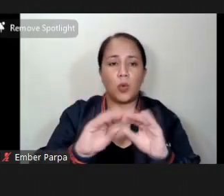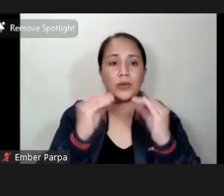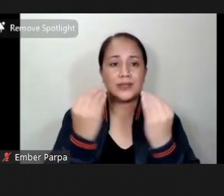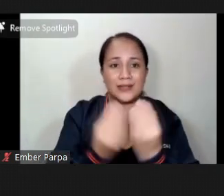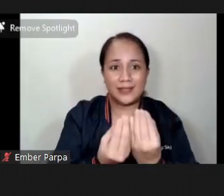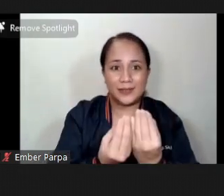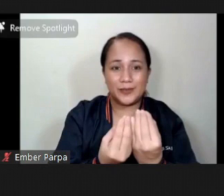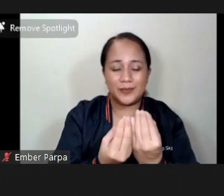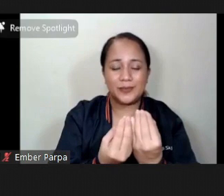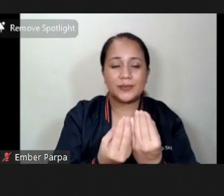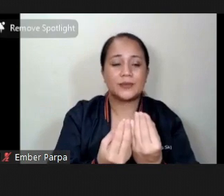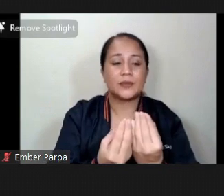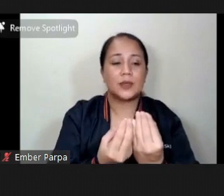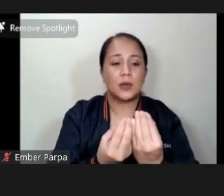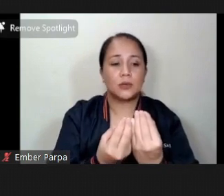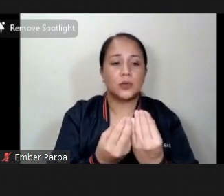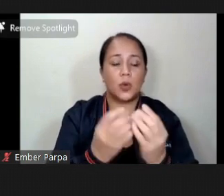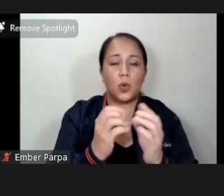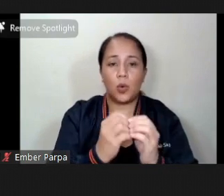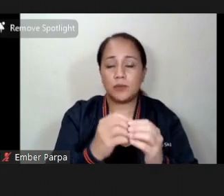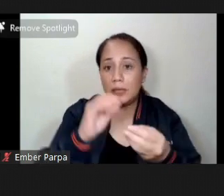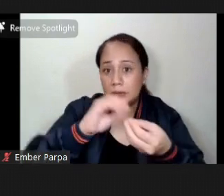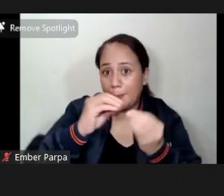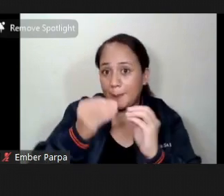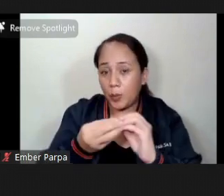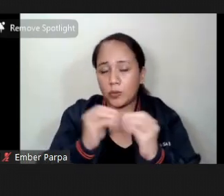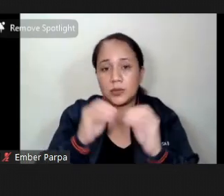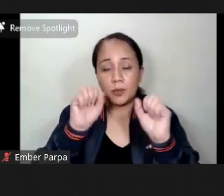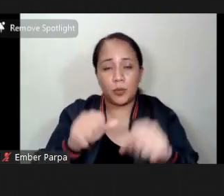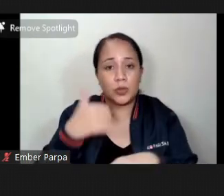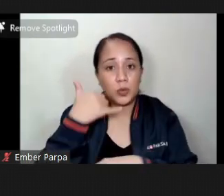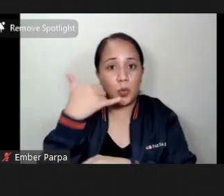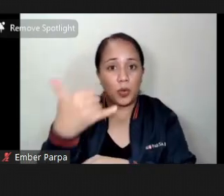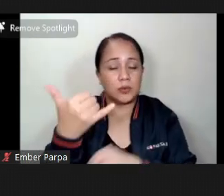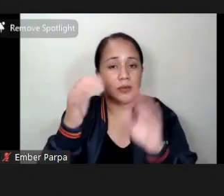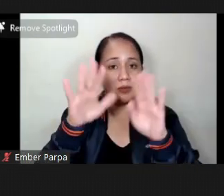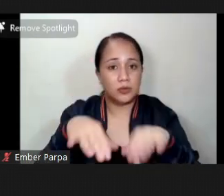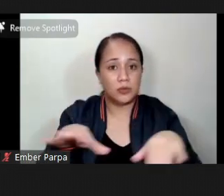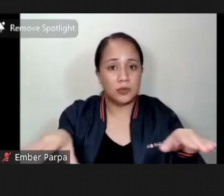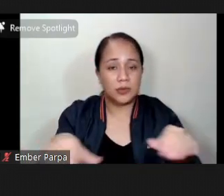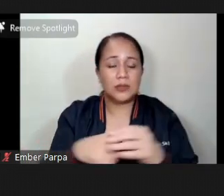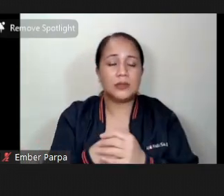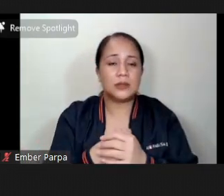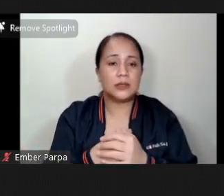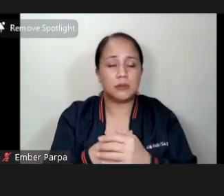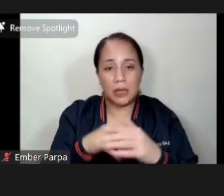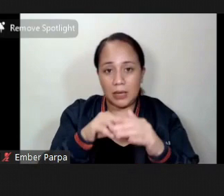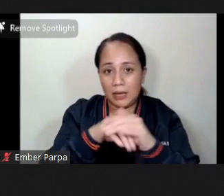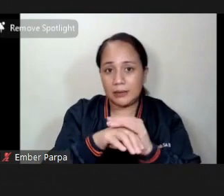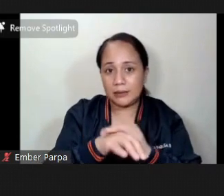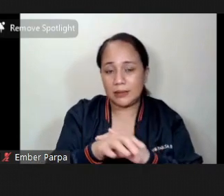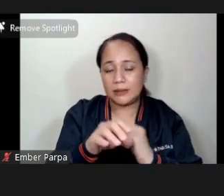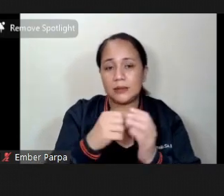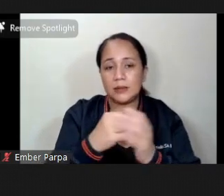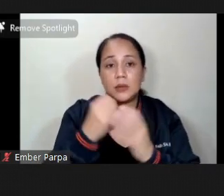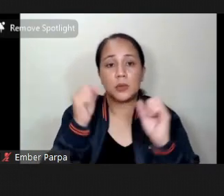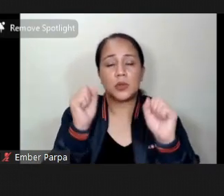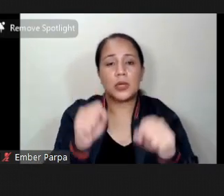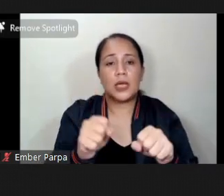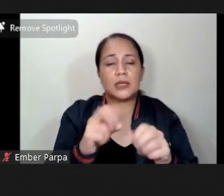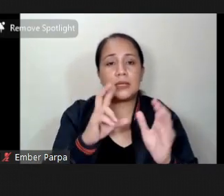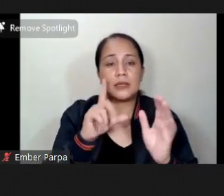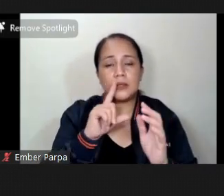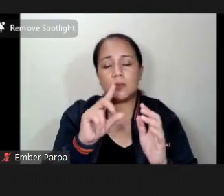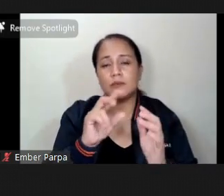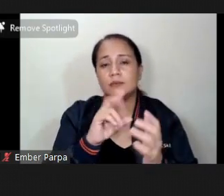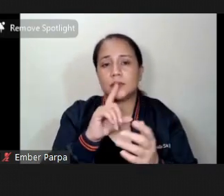organizations o hotlines na maaaring tawagan ng mga children, maka-access ng mga hotlines where they can report